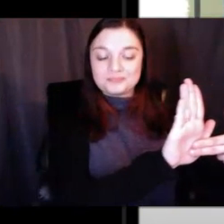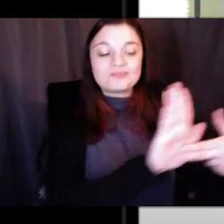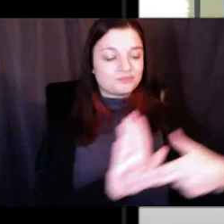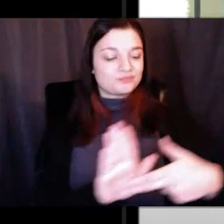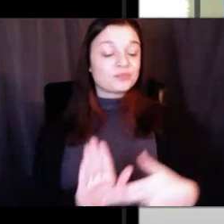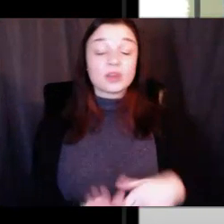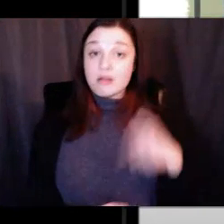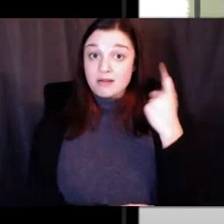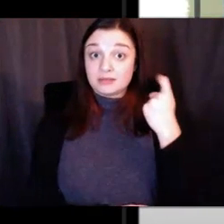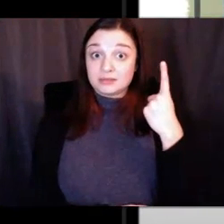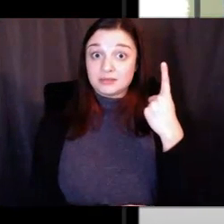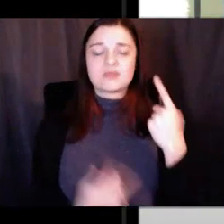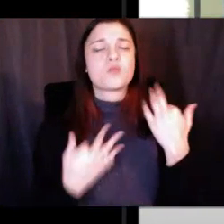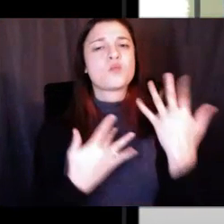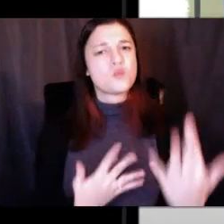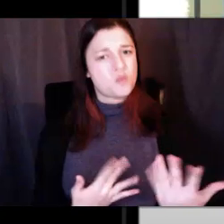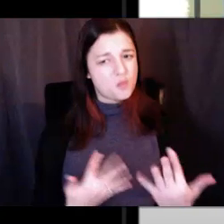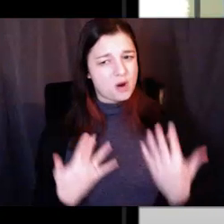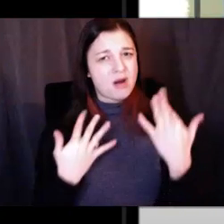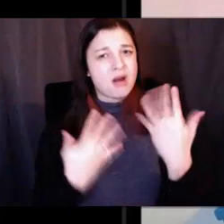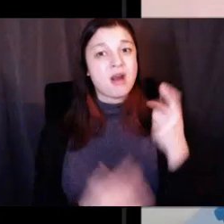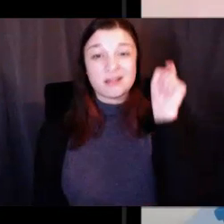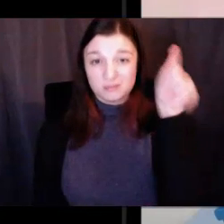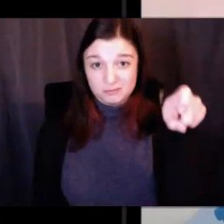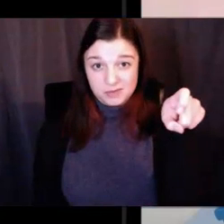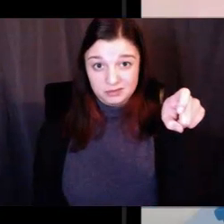Lola will have to wait a long time for them to grow.